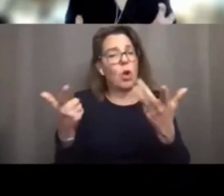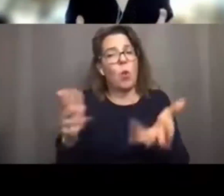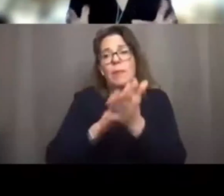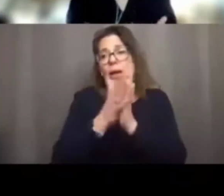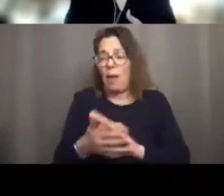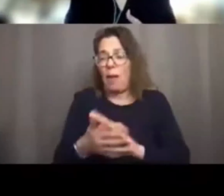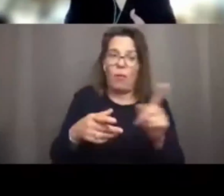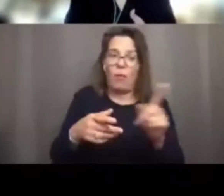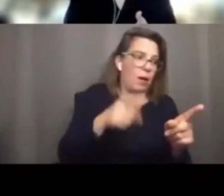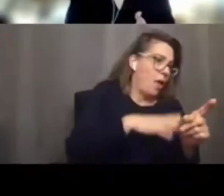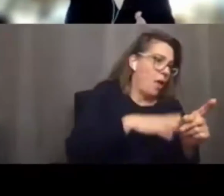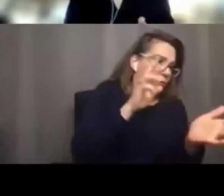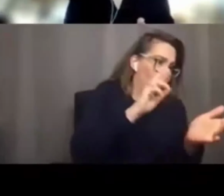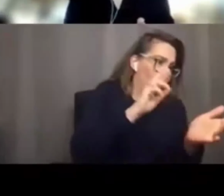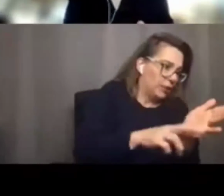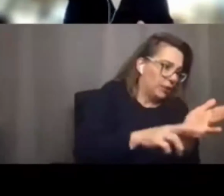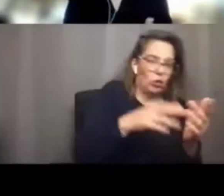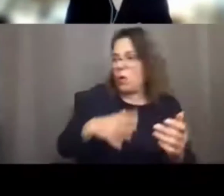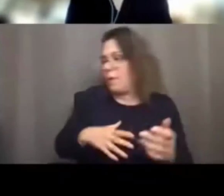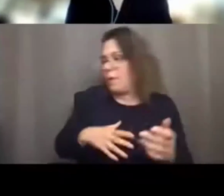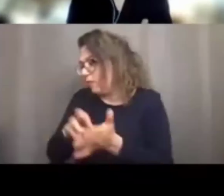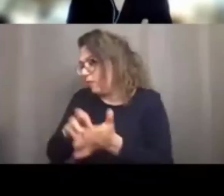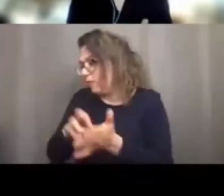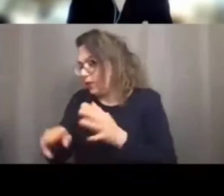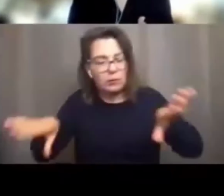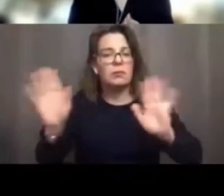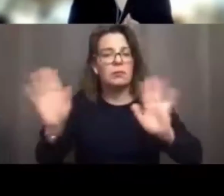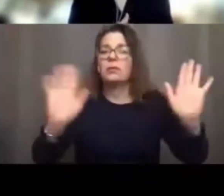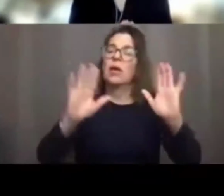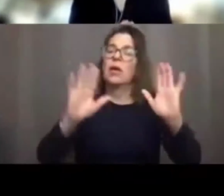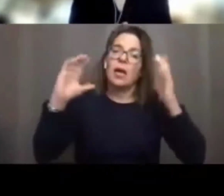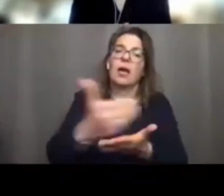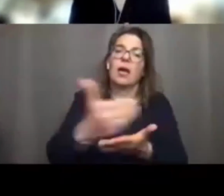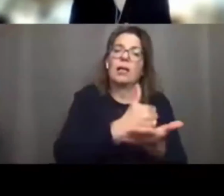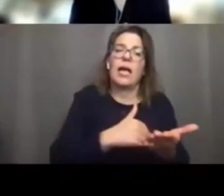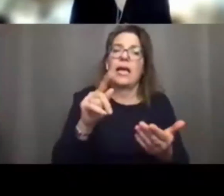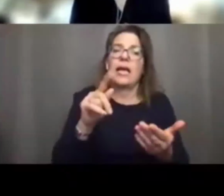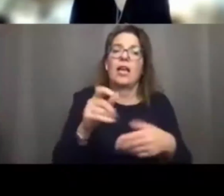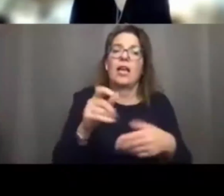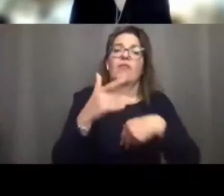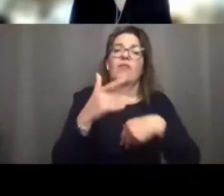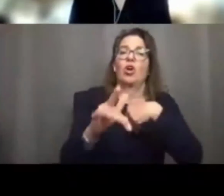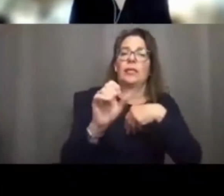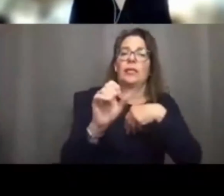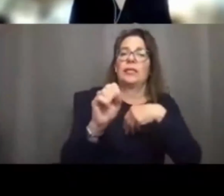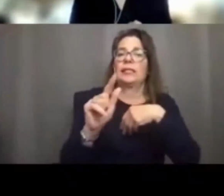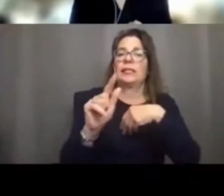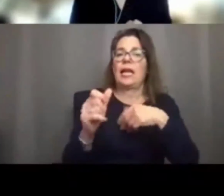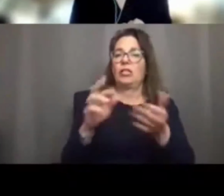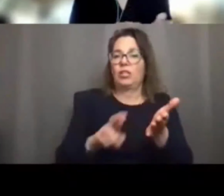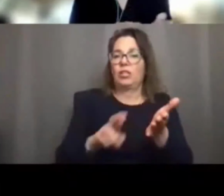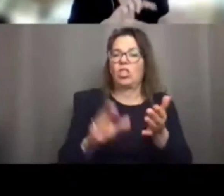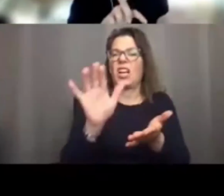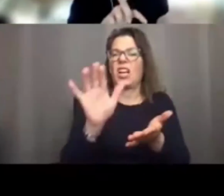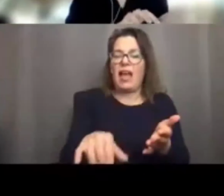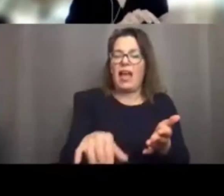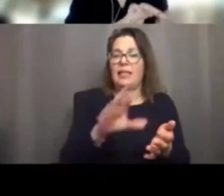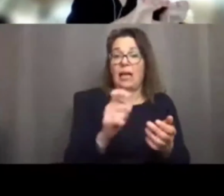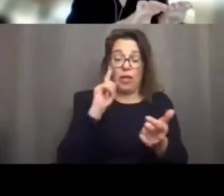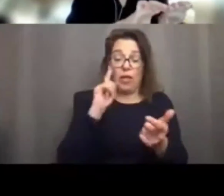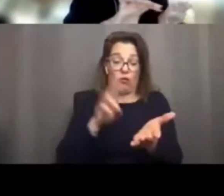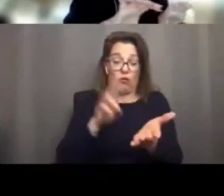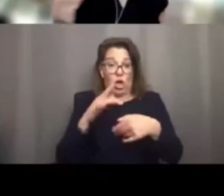difference researcher, but we ask you to begin to collect data on sex for early stage research. So again, we think of research as a continuum where we